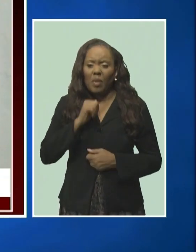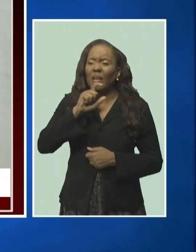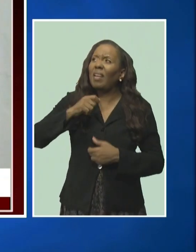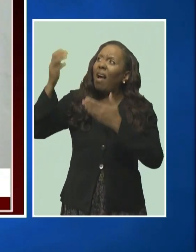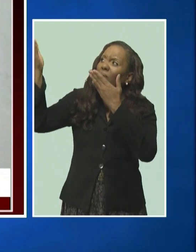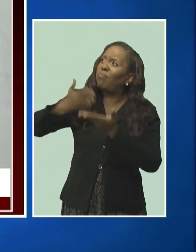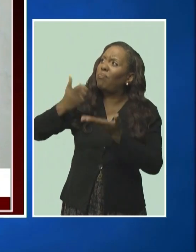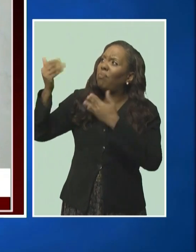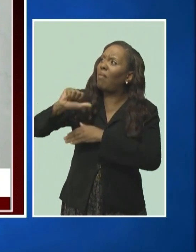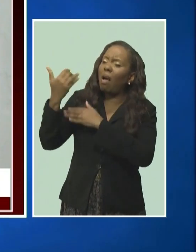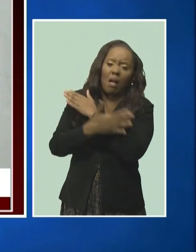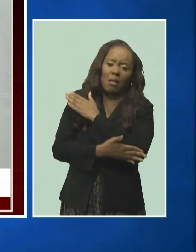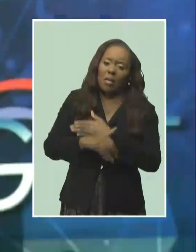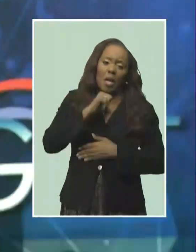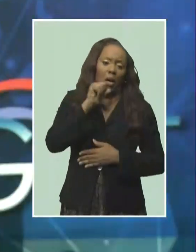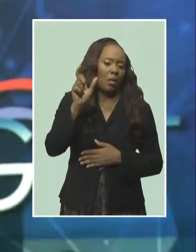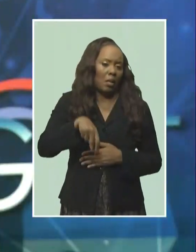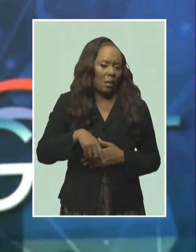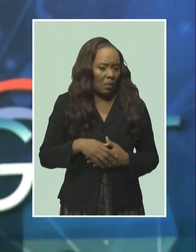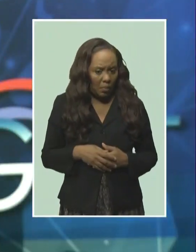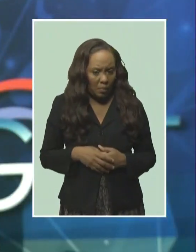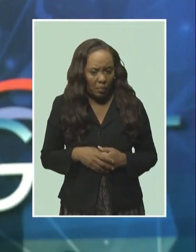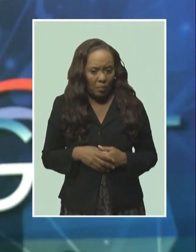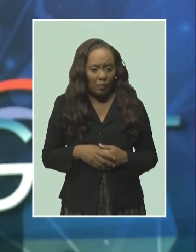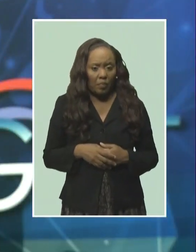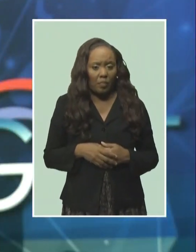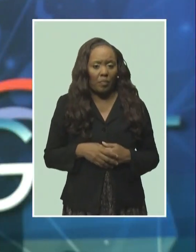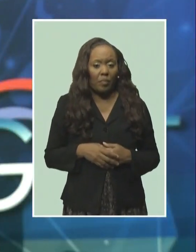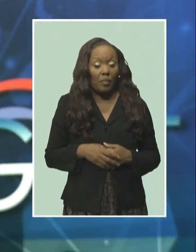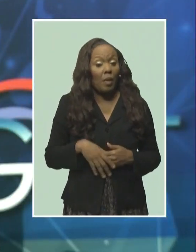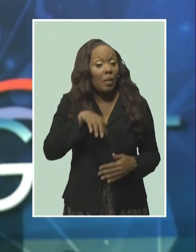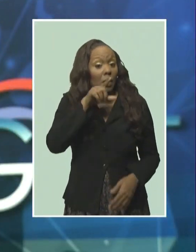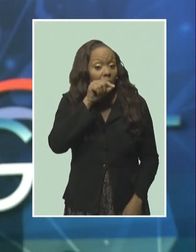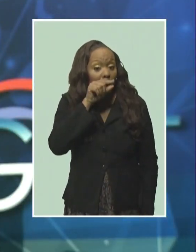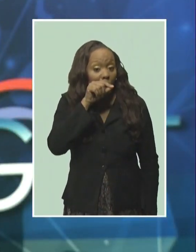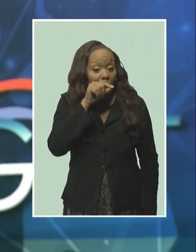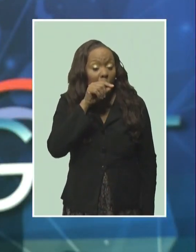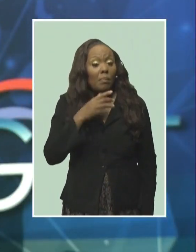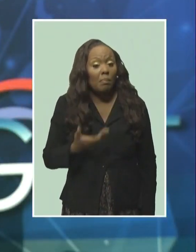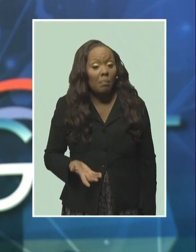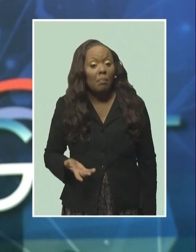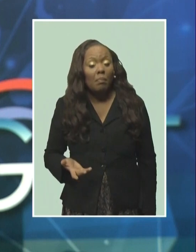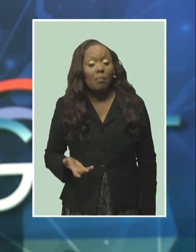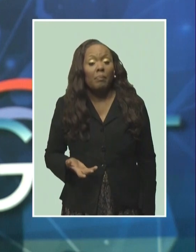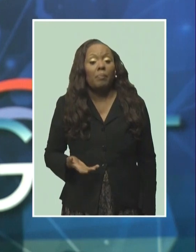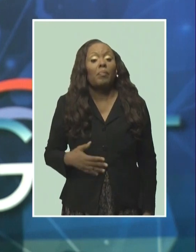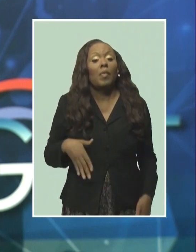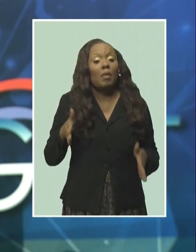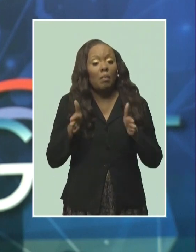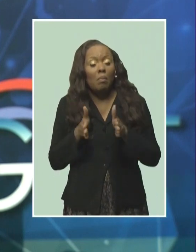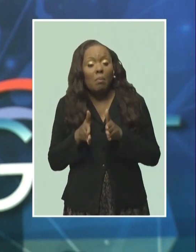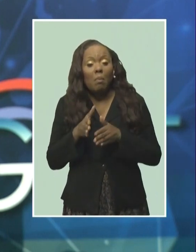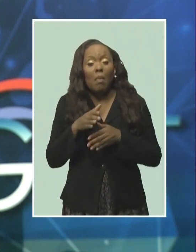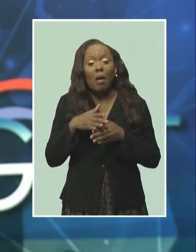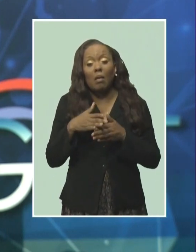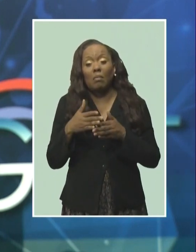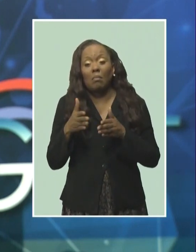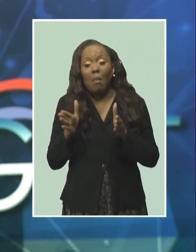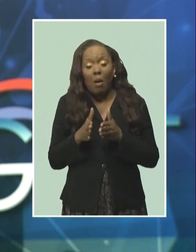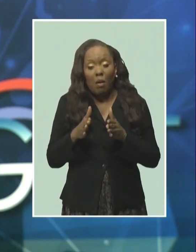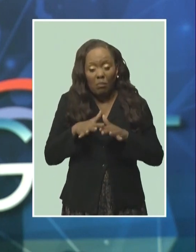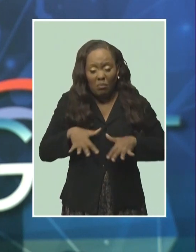People's Business. I've been hearing the rounds recently in the pork community. There's a rumor going around that, there are 2